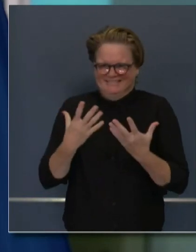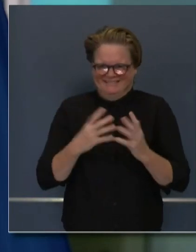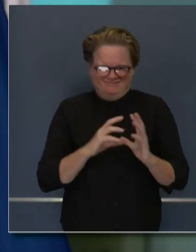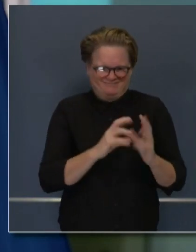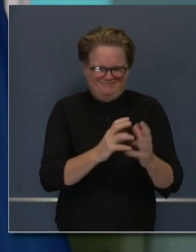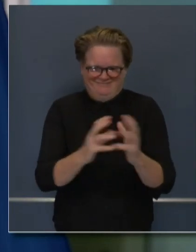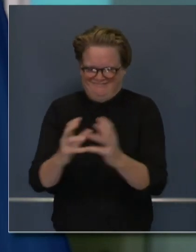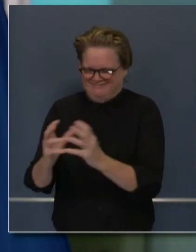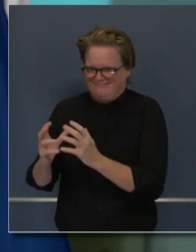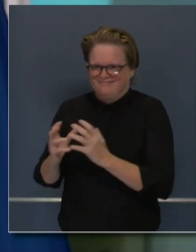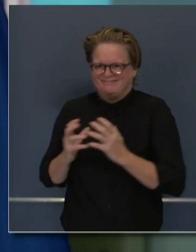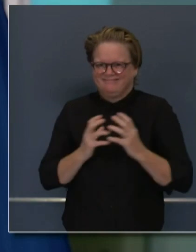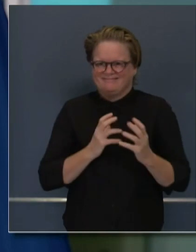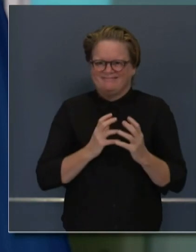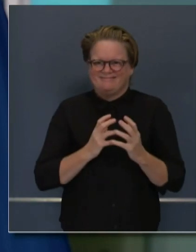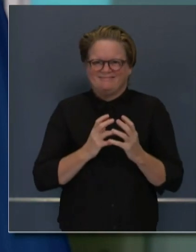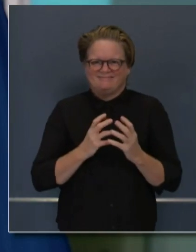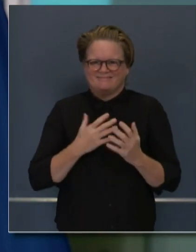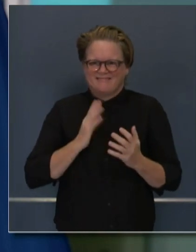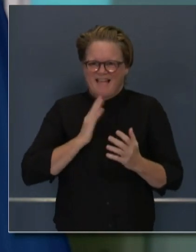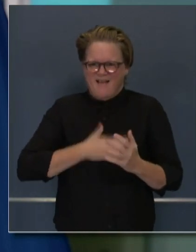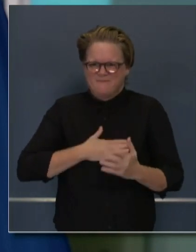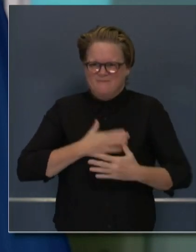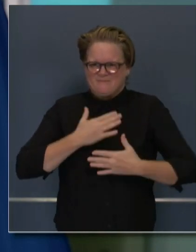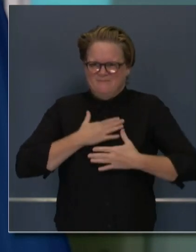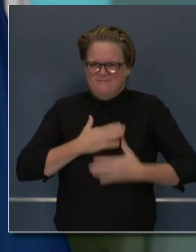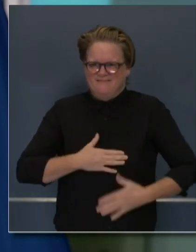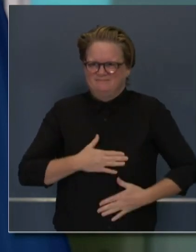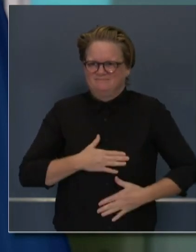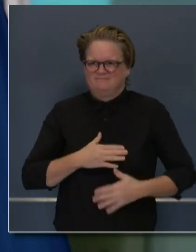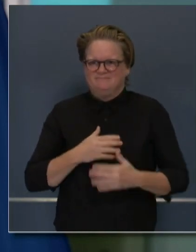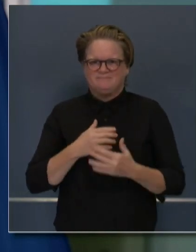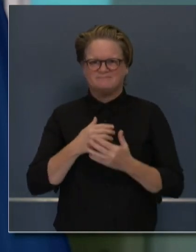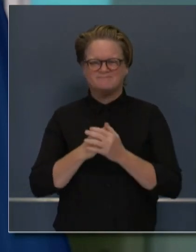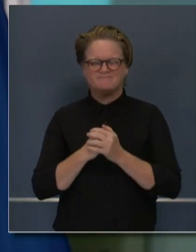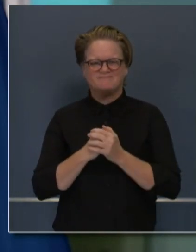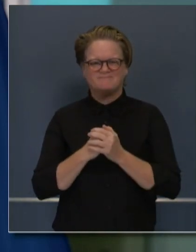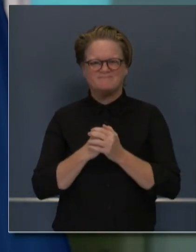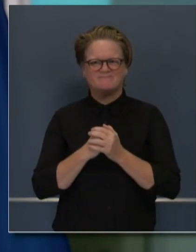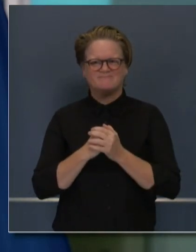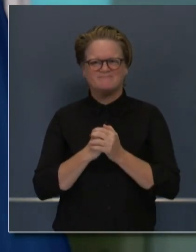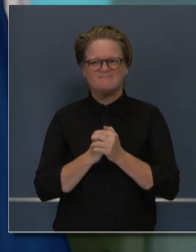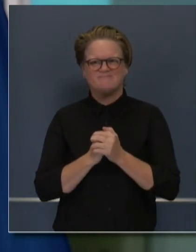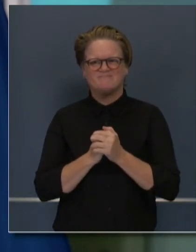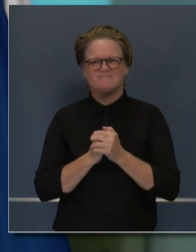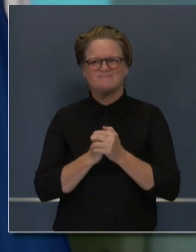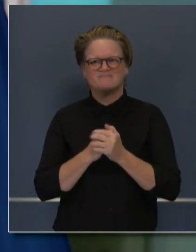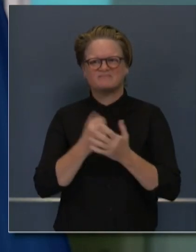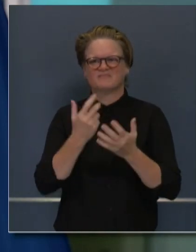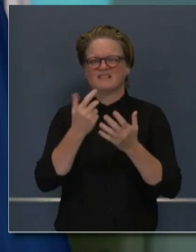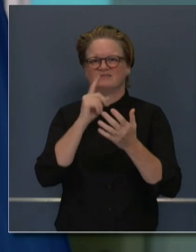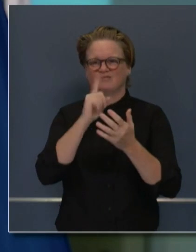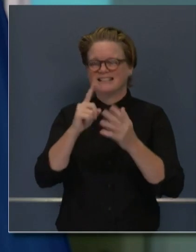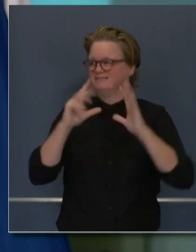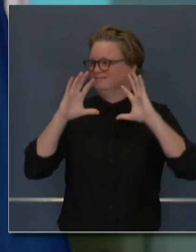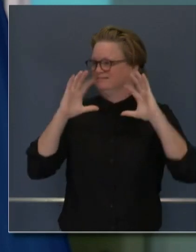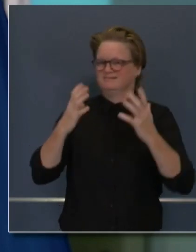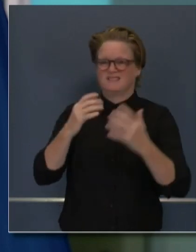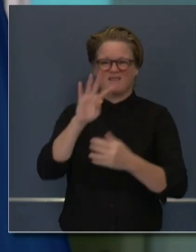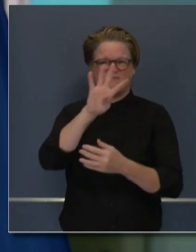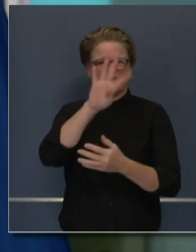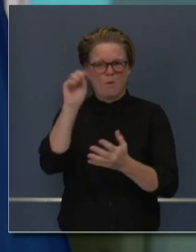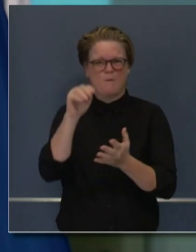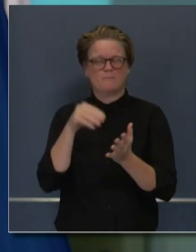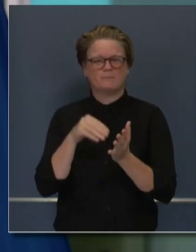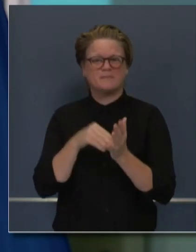reality that stretches beyond the nation's largest state and 40 million Americans that live here, an impact that we're